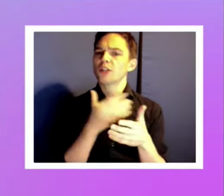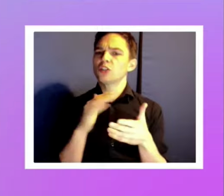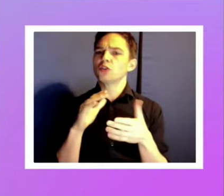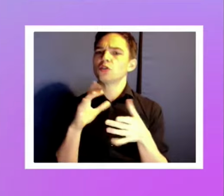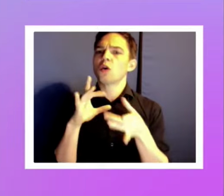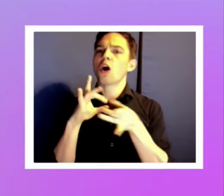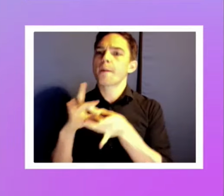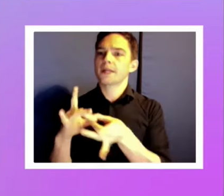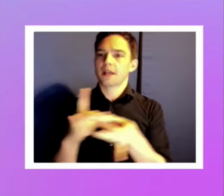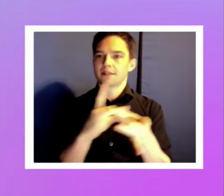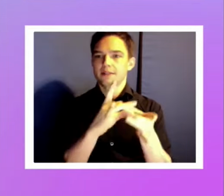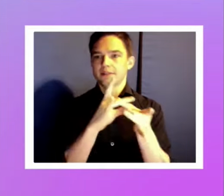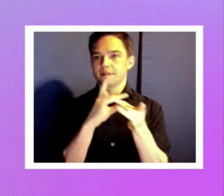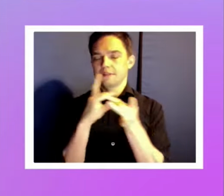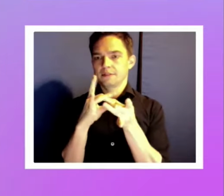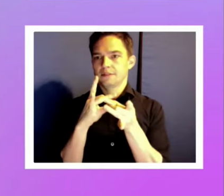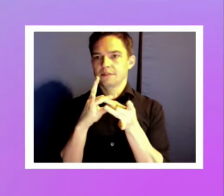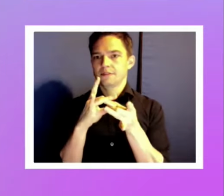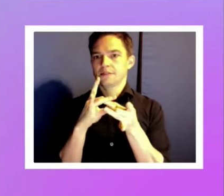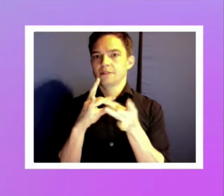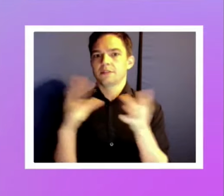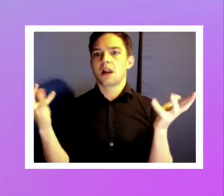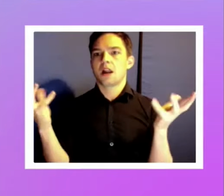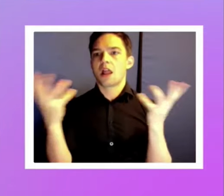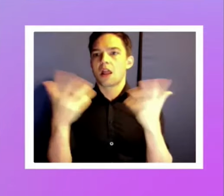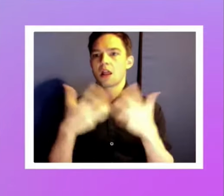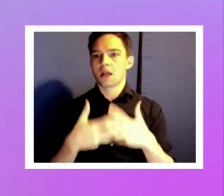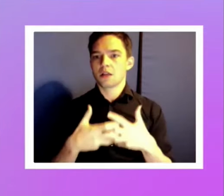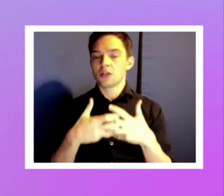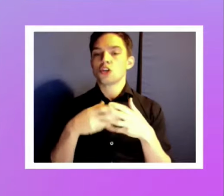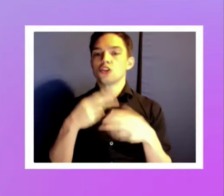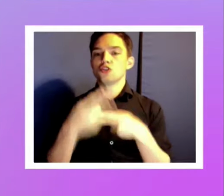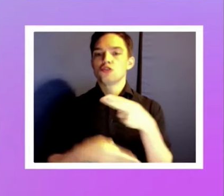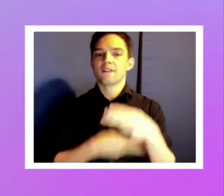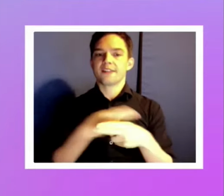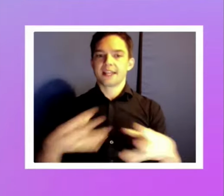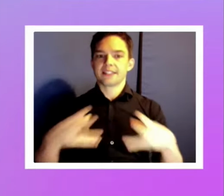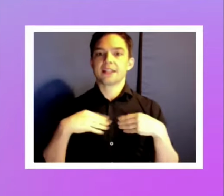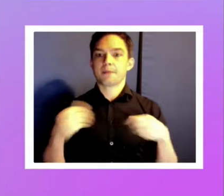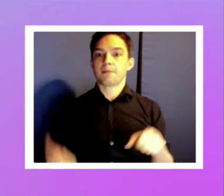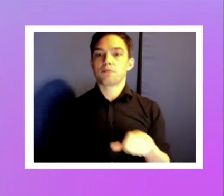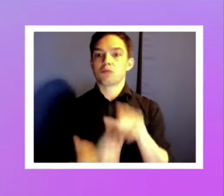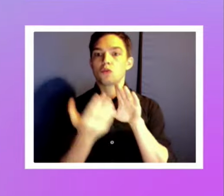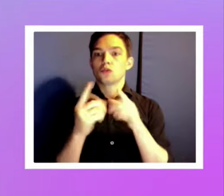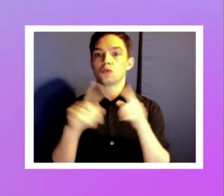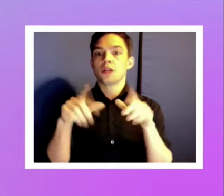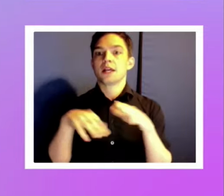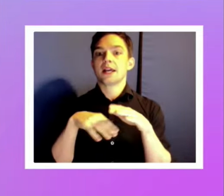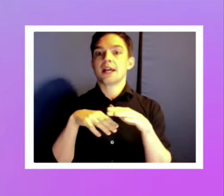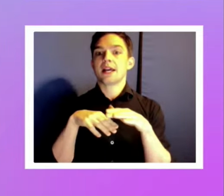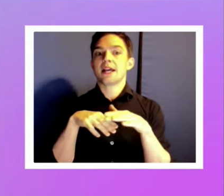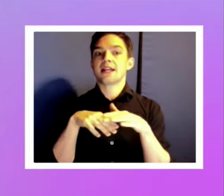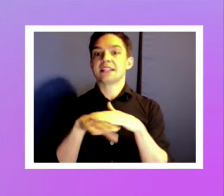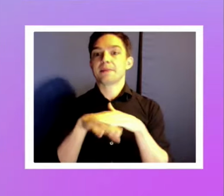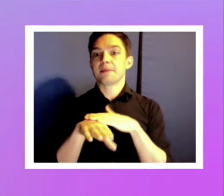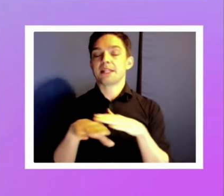this so that there's a universally accepted approach to accessibility testing.